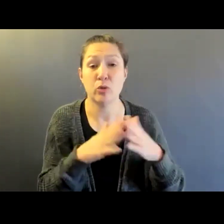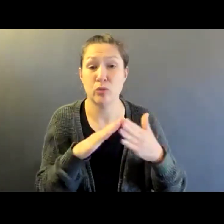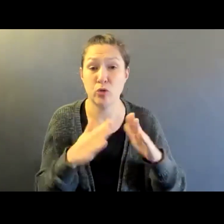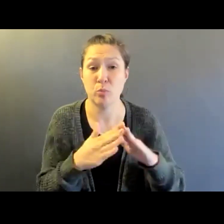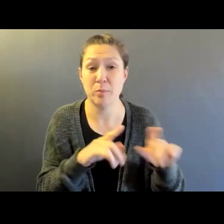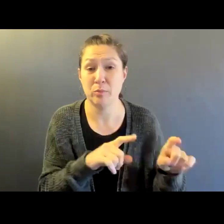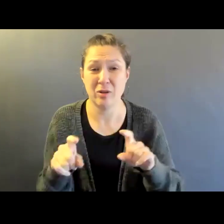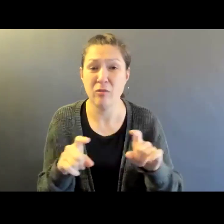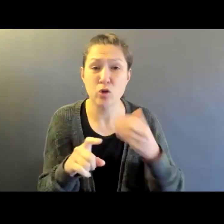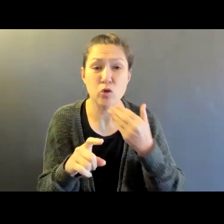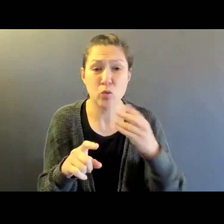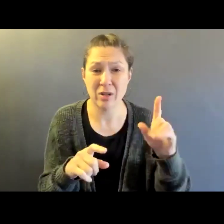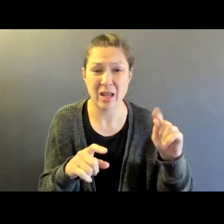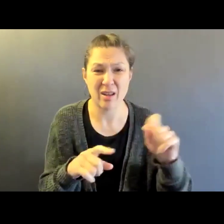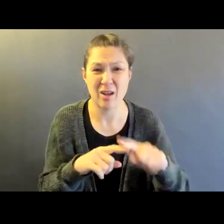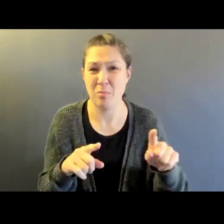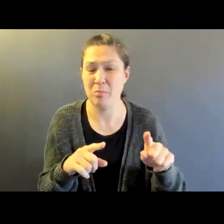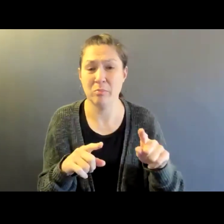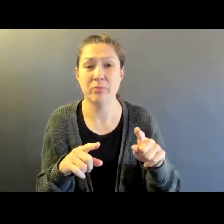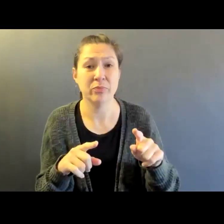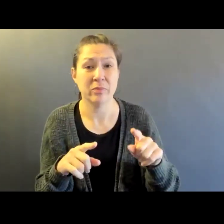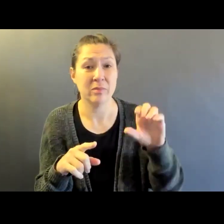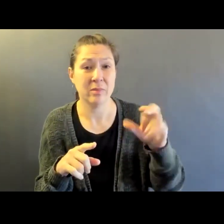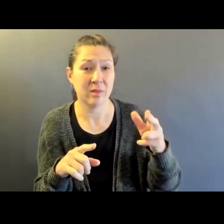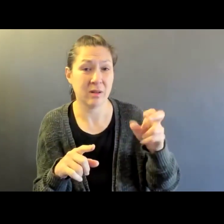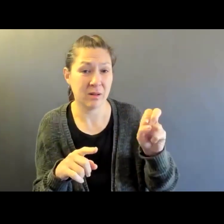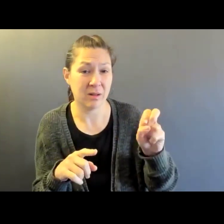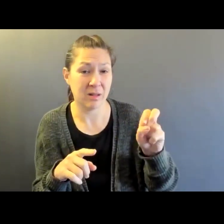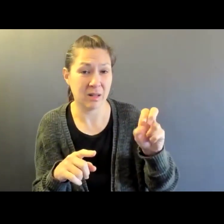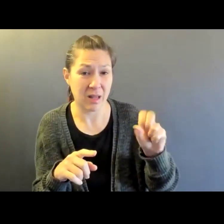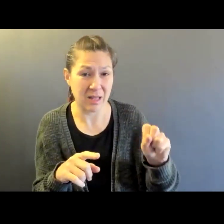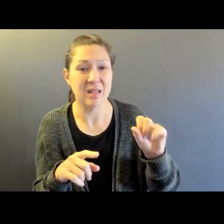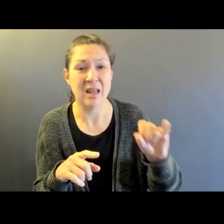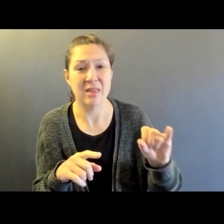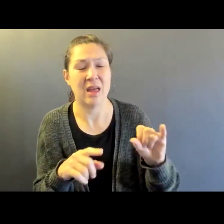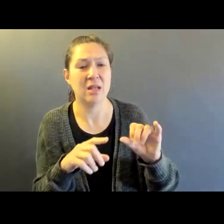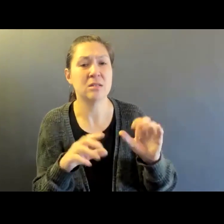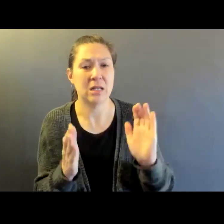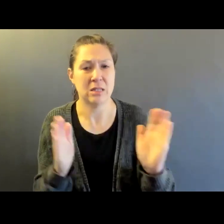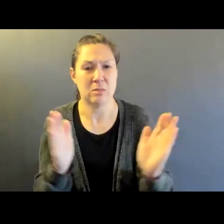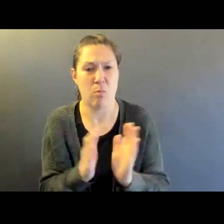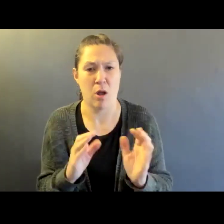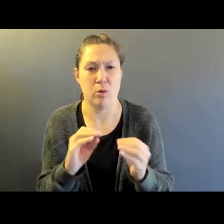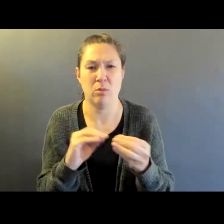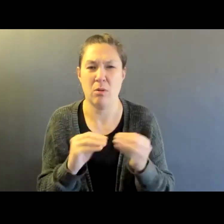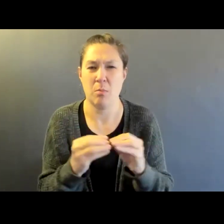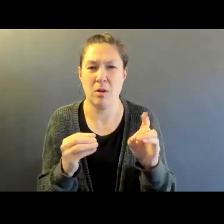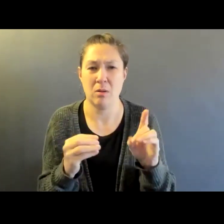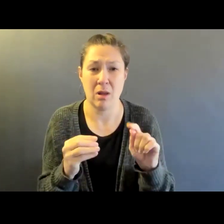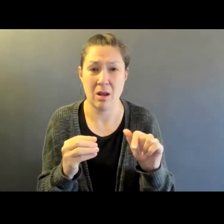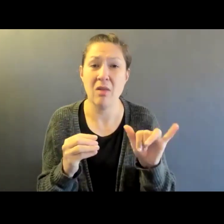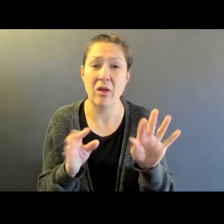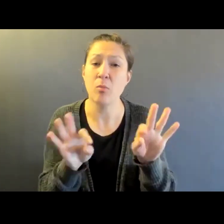that they're working with is much smaller for the local Western Mass area. And that becomes a fundamentally important piece of the story